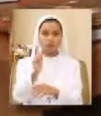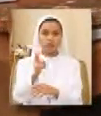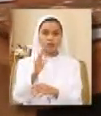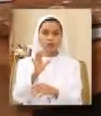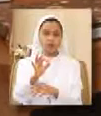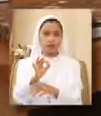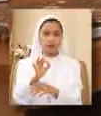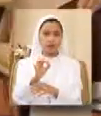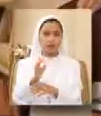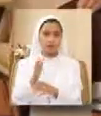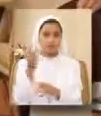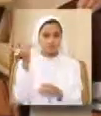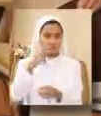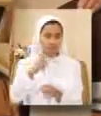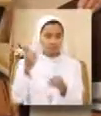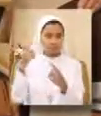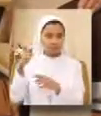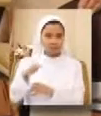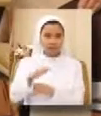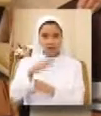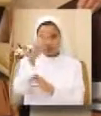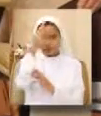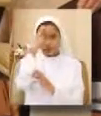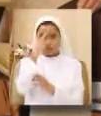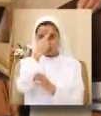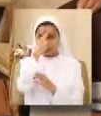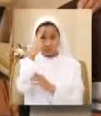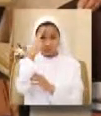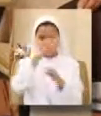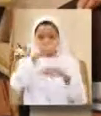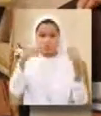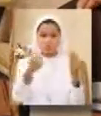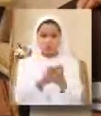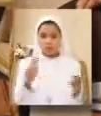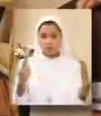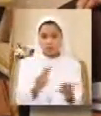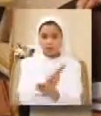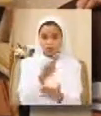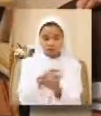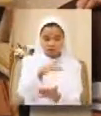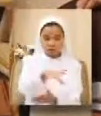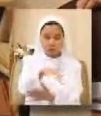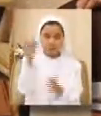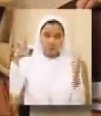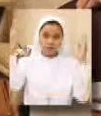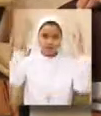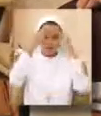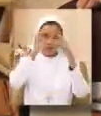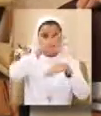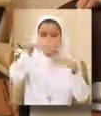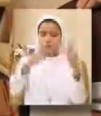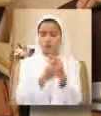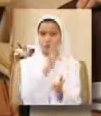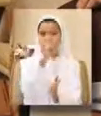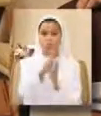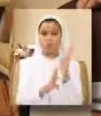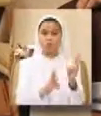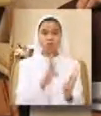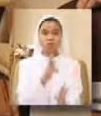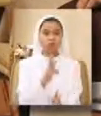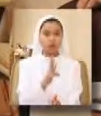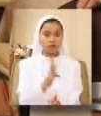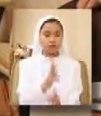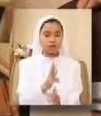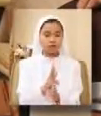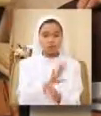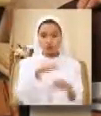appointed archbishops from all over the world, sa gabos ka munduhan, pupunta sa Roma. Okay? At